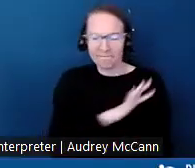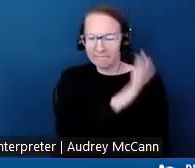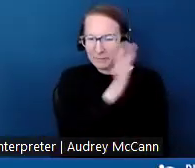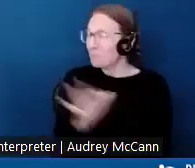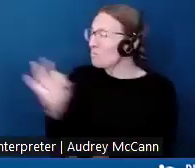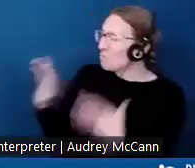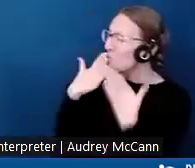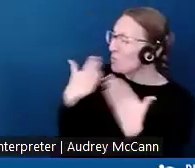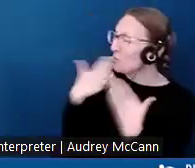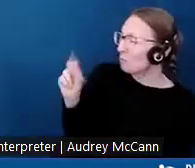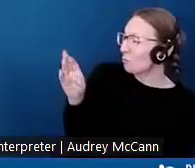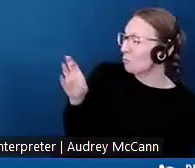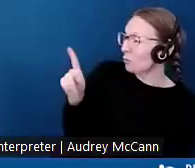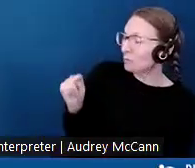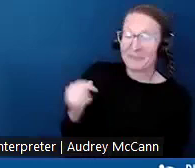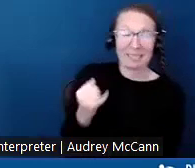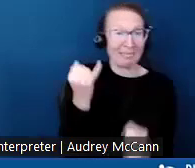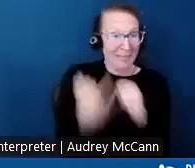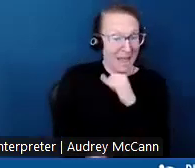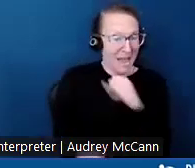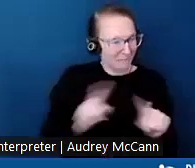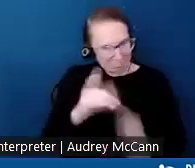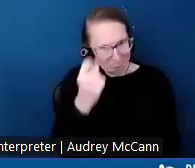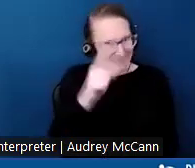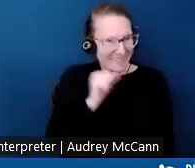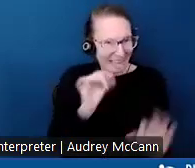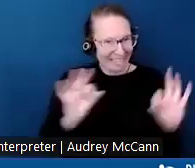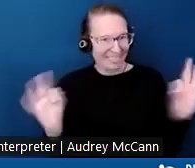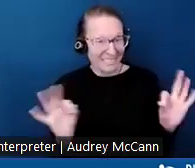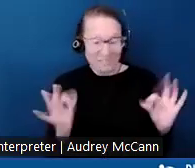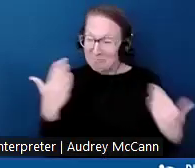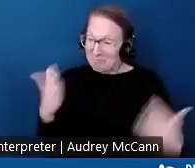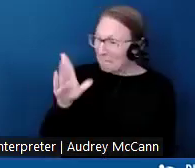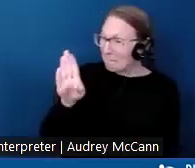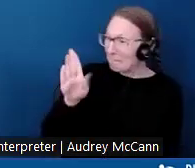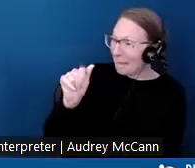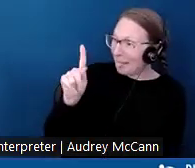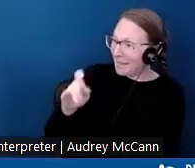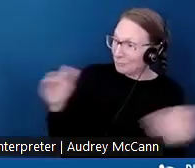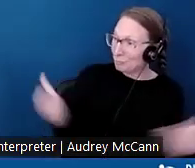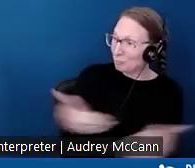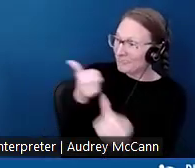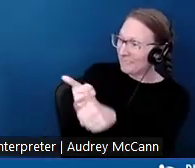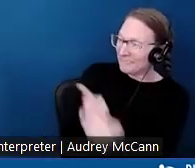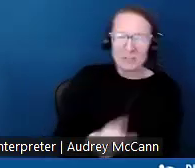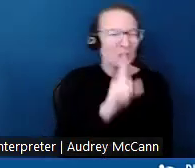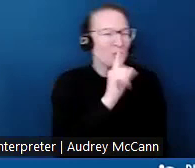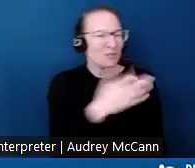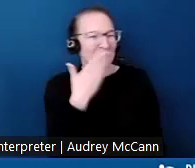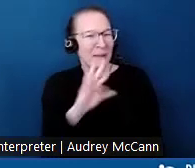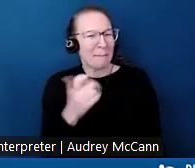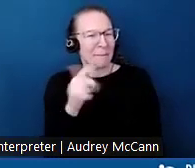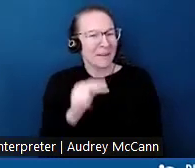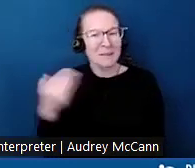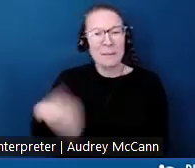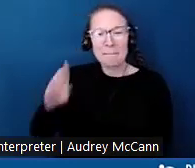Thanks so much, Robert. And last but not least, Blake, if you could introduce yourself. Sure, thanks, Megan. My name is Blake